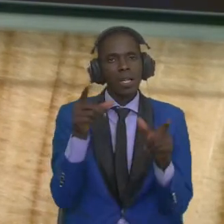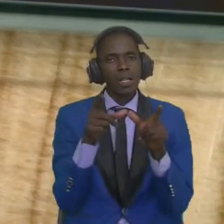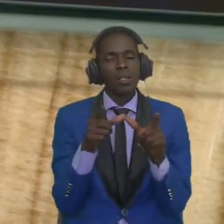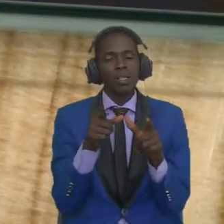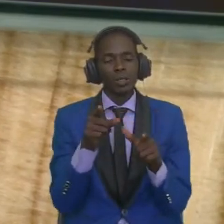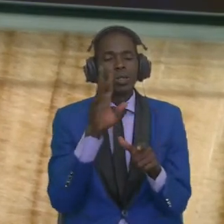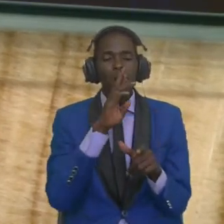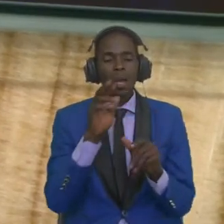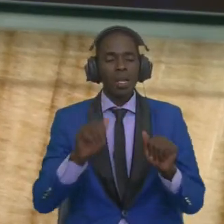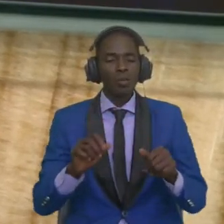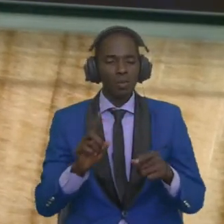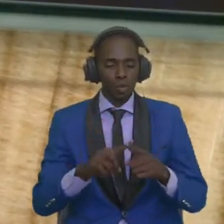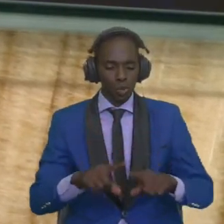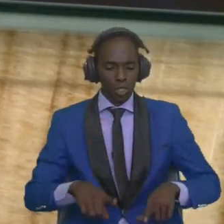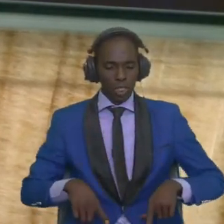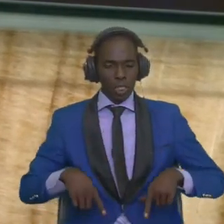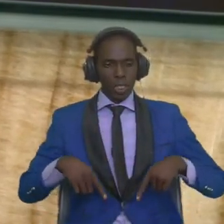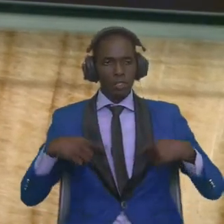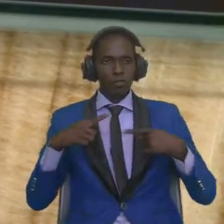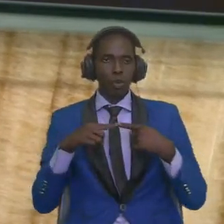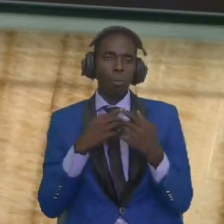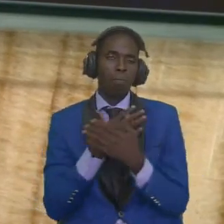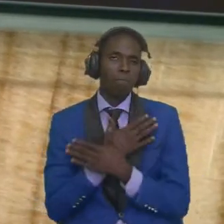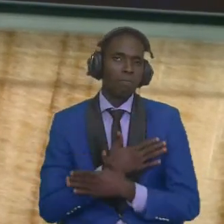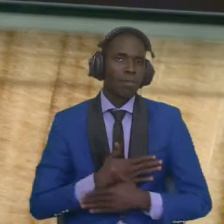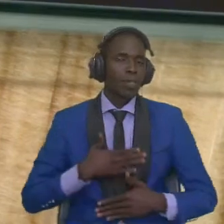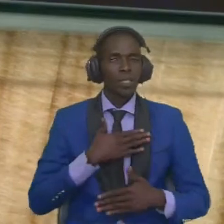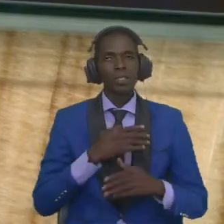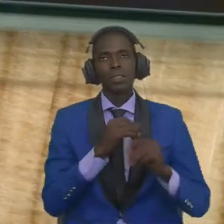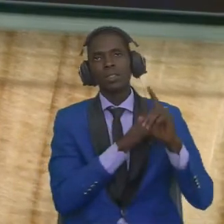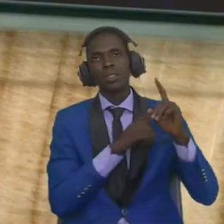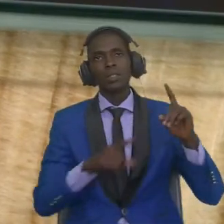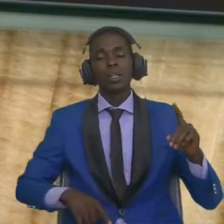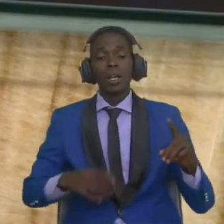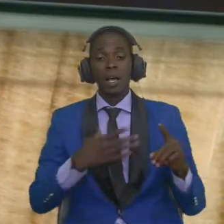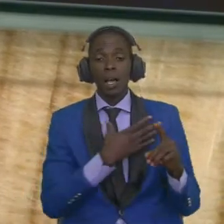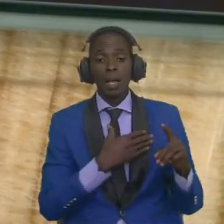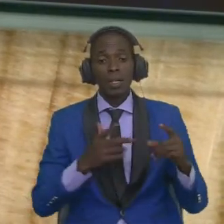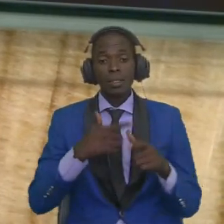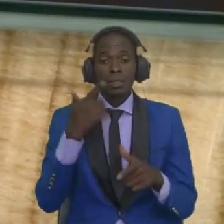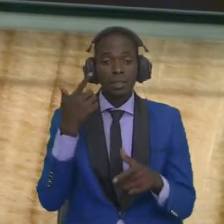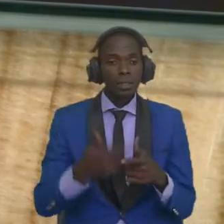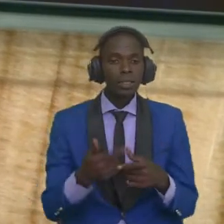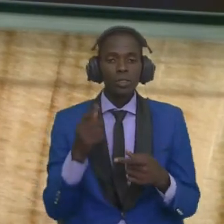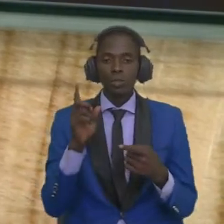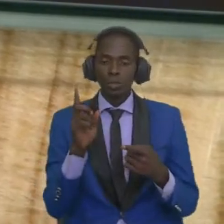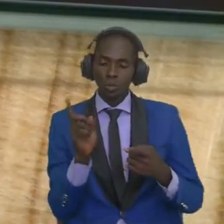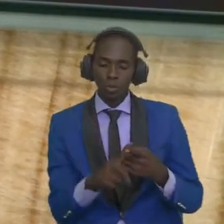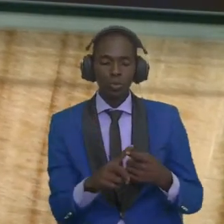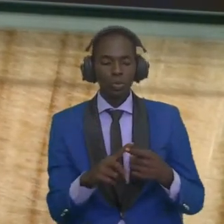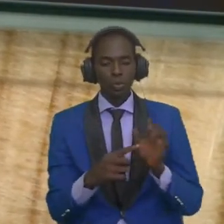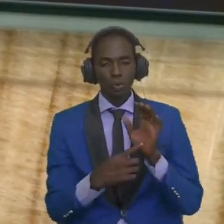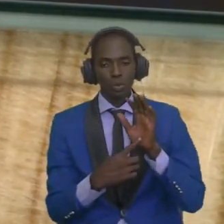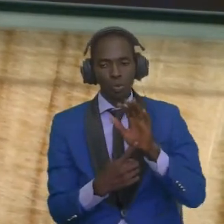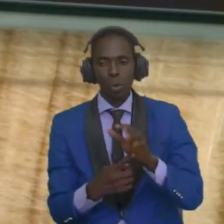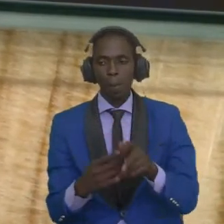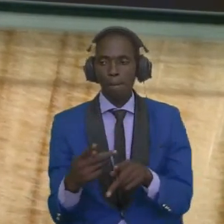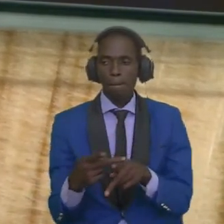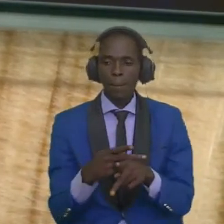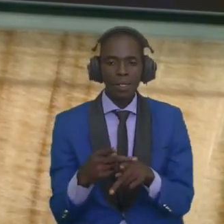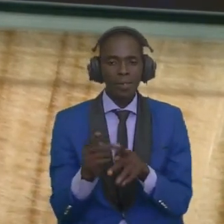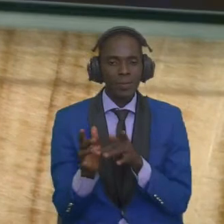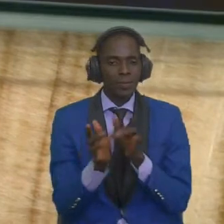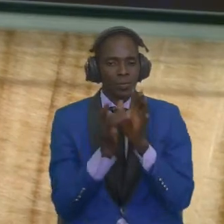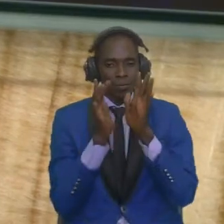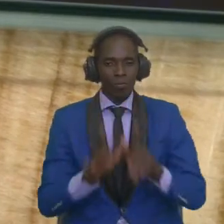able to live to please the Lord and then to show practical Christian